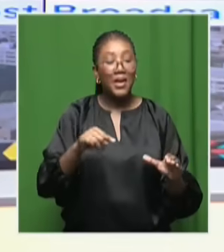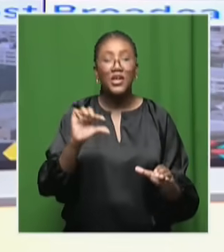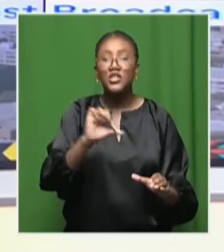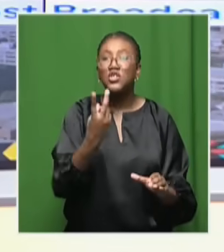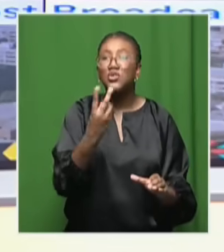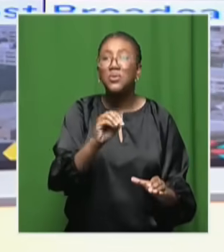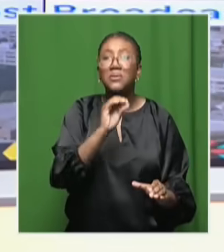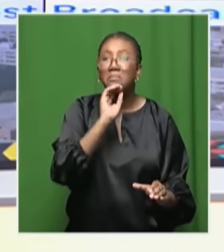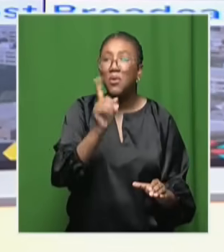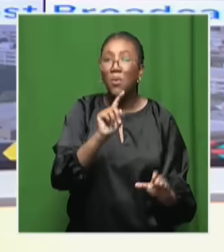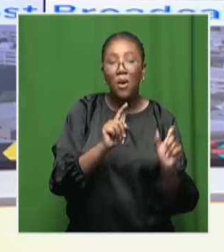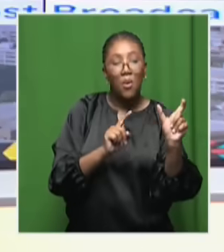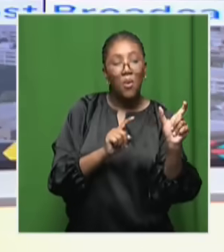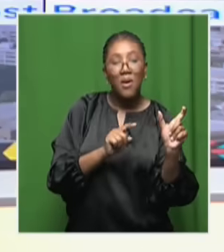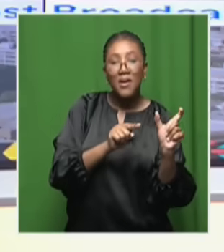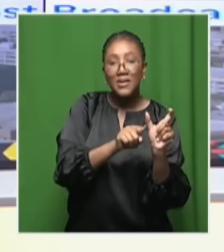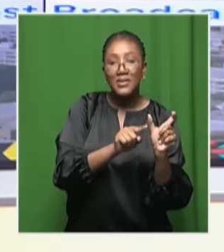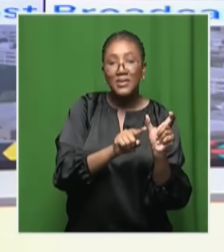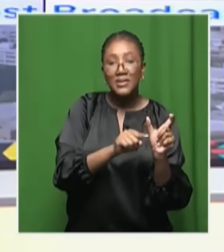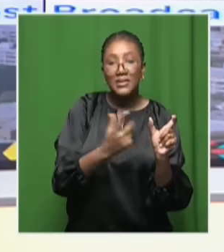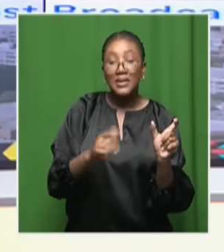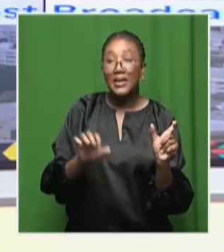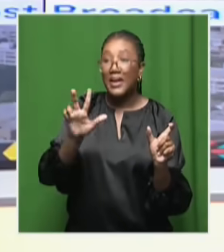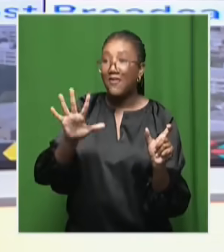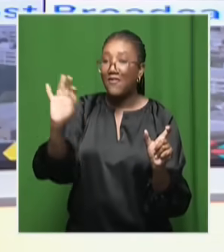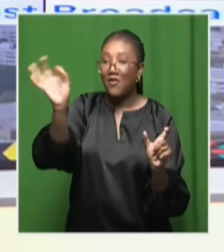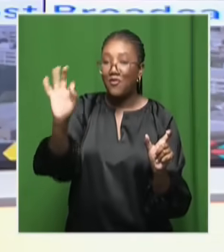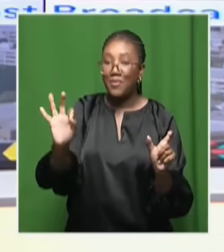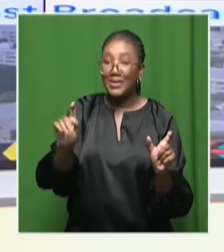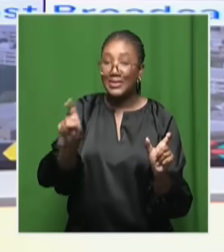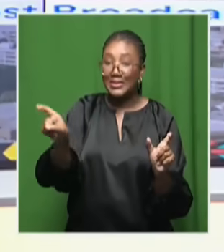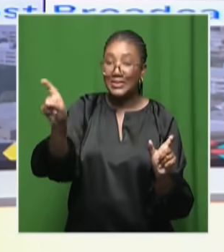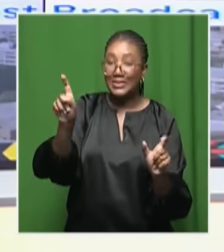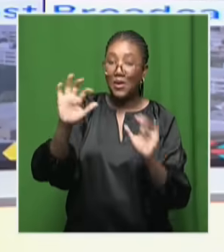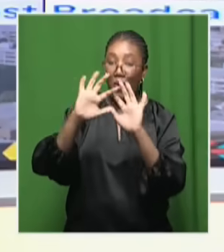stands for, it constitutes about 85% of